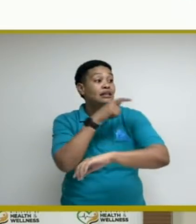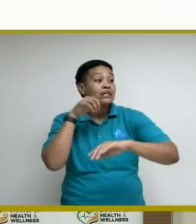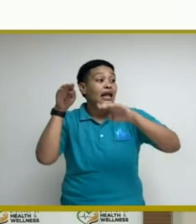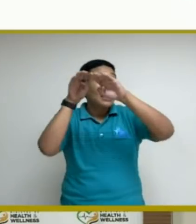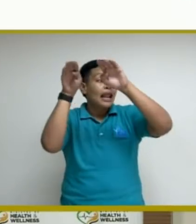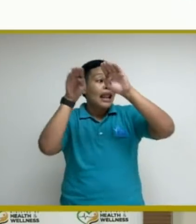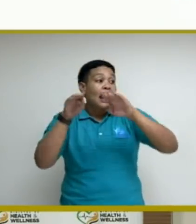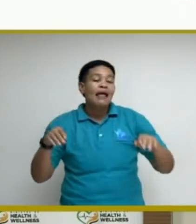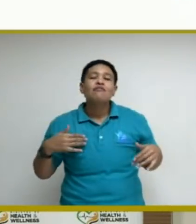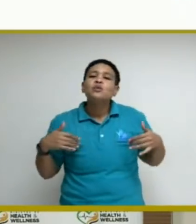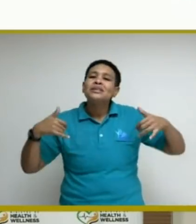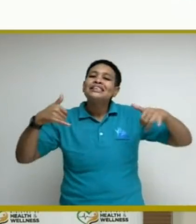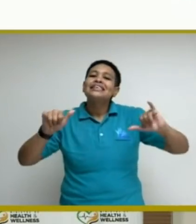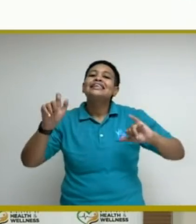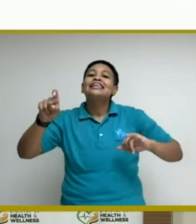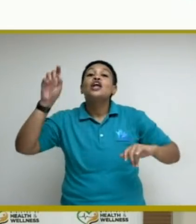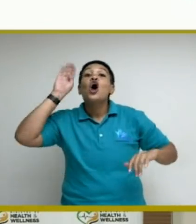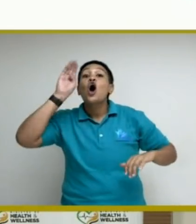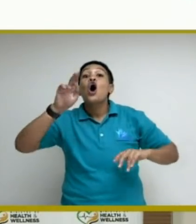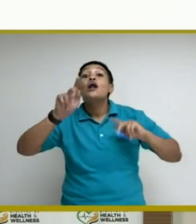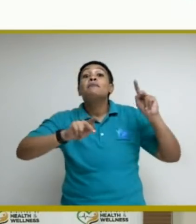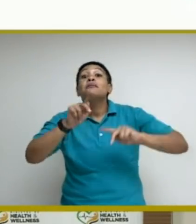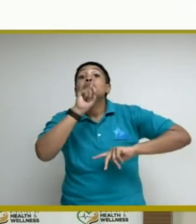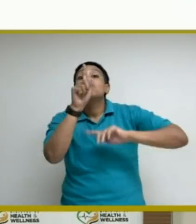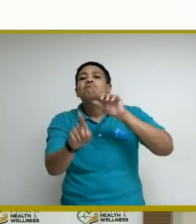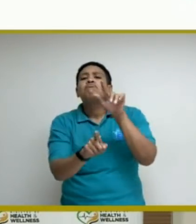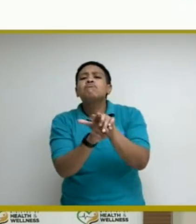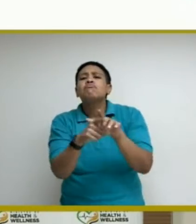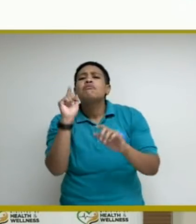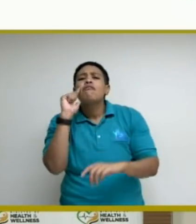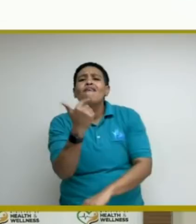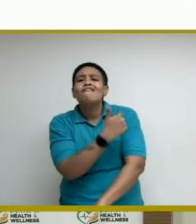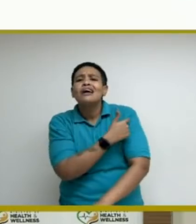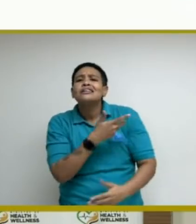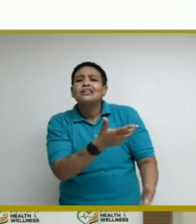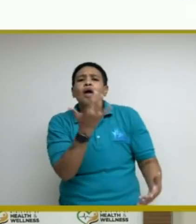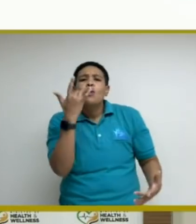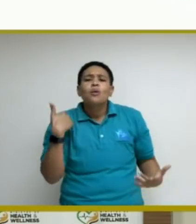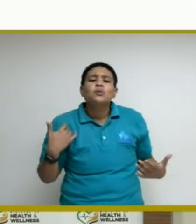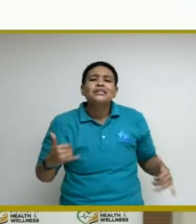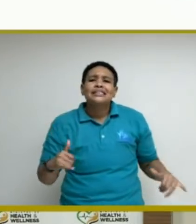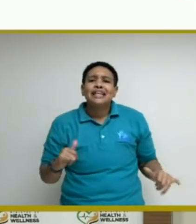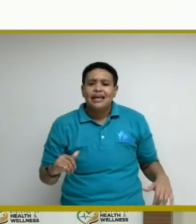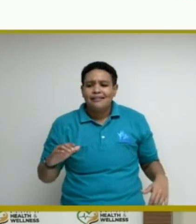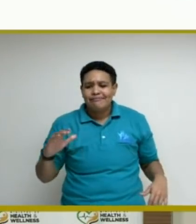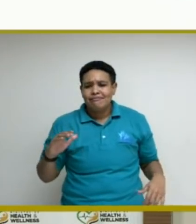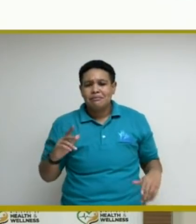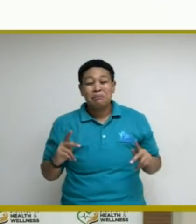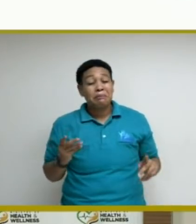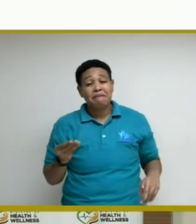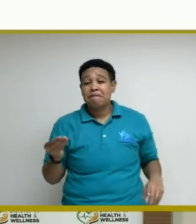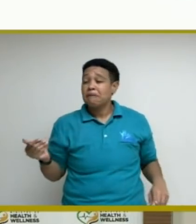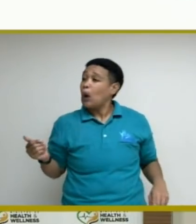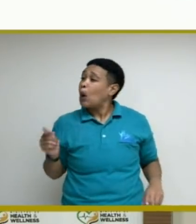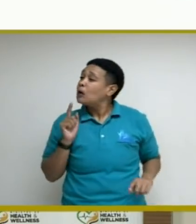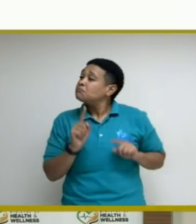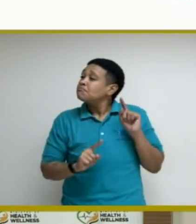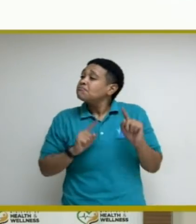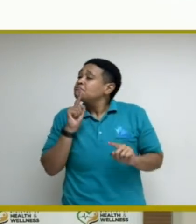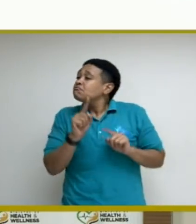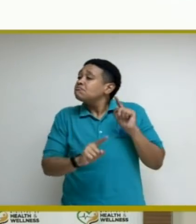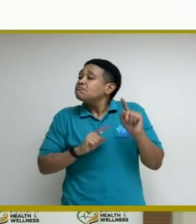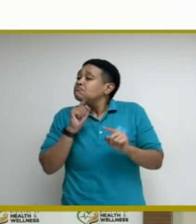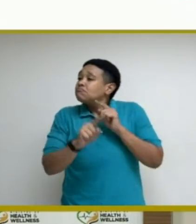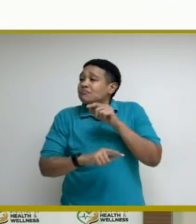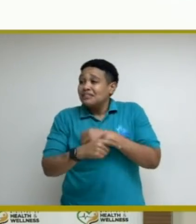level, we still need every person to come out for vaccination, because we're still at a low level of vaccination, and the level at which